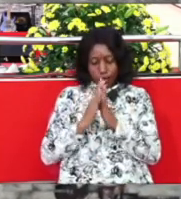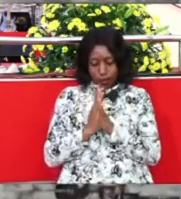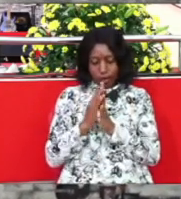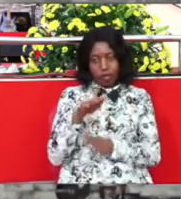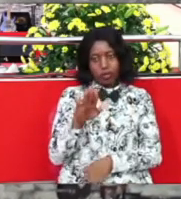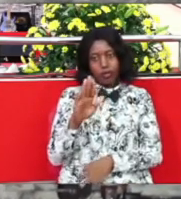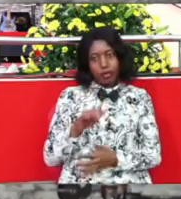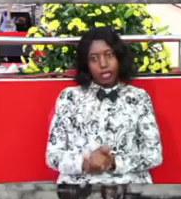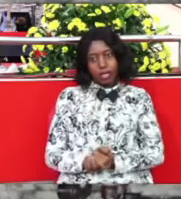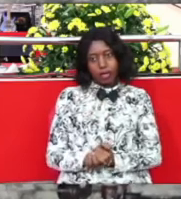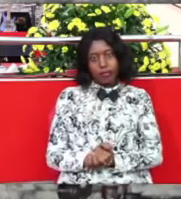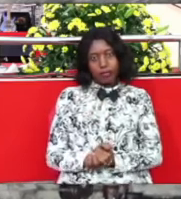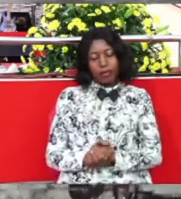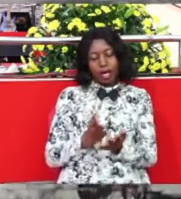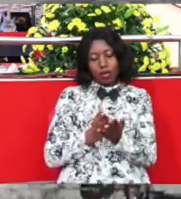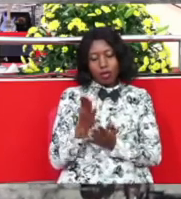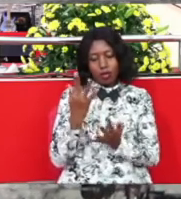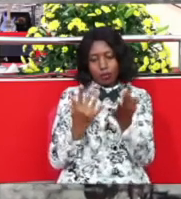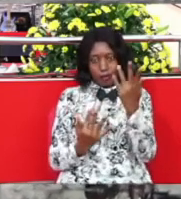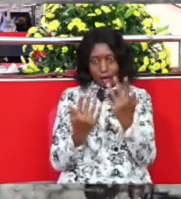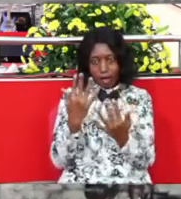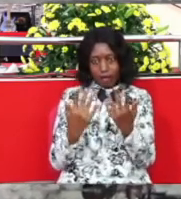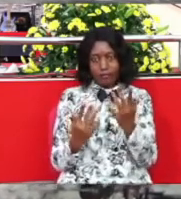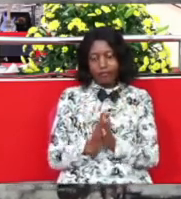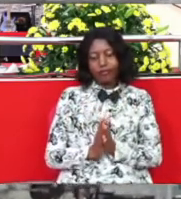yetu? By fire. Kwa moto. And we said that